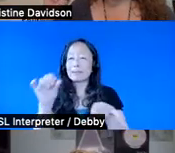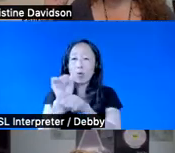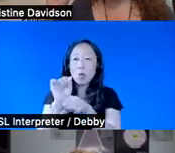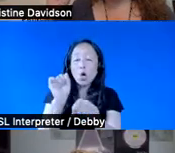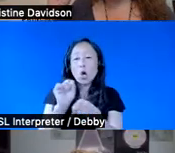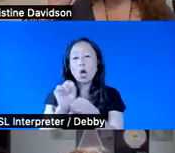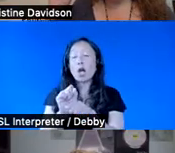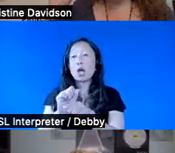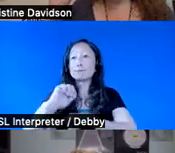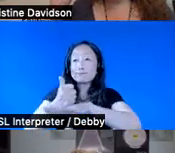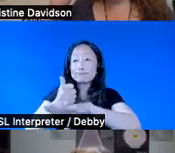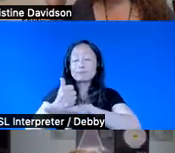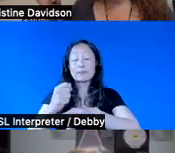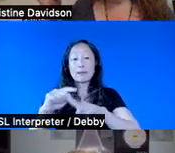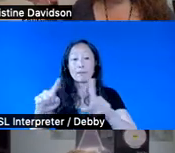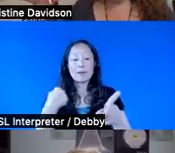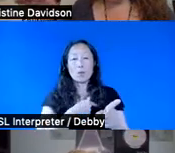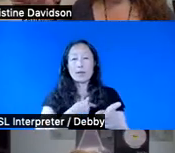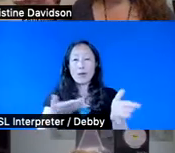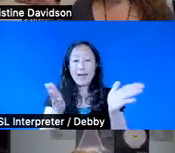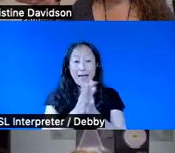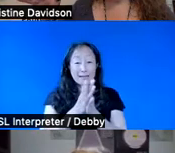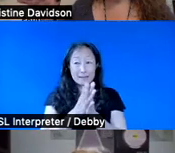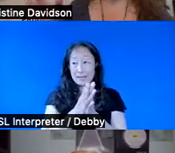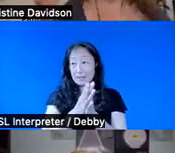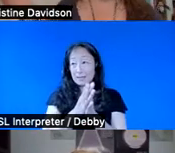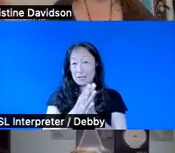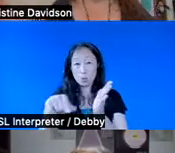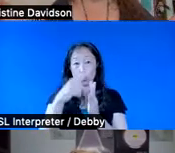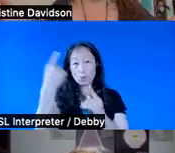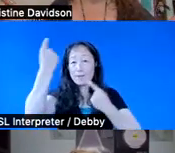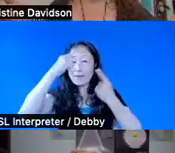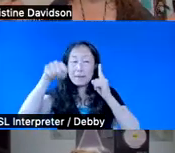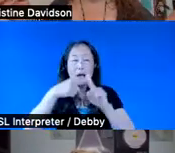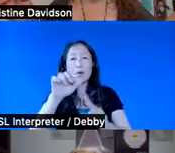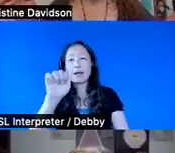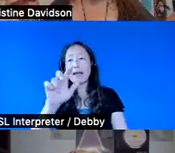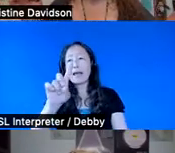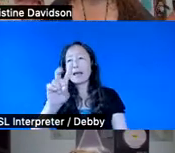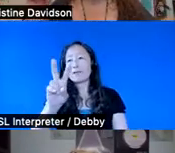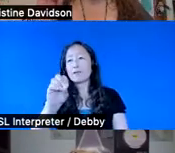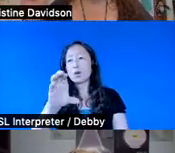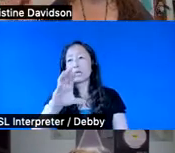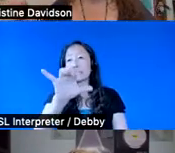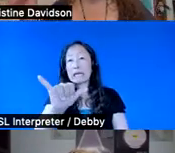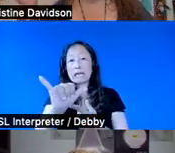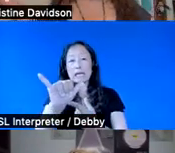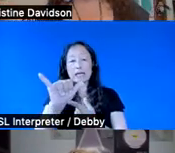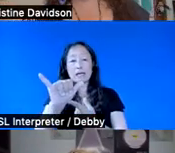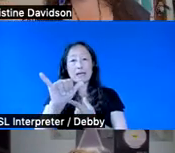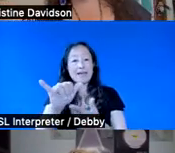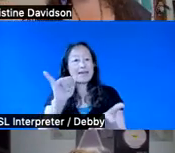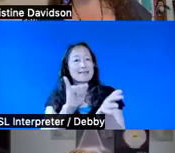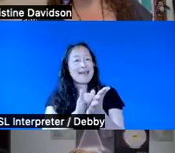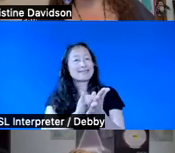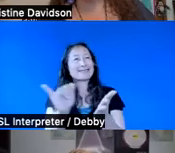we're asking us to think about advocacy as a way of being, as a way of thinking outside. It's not